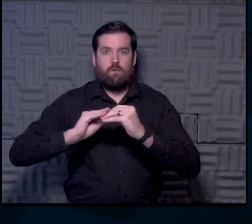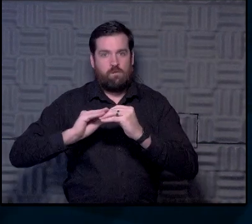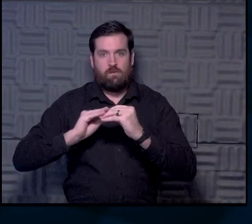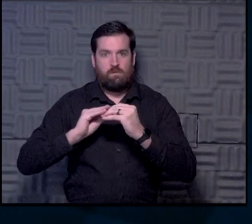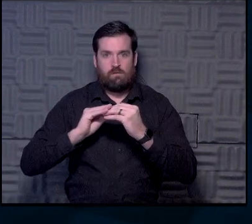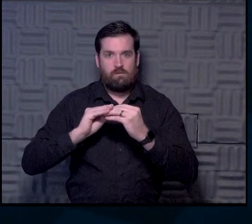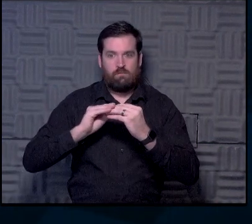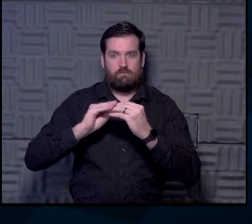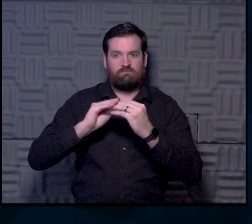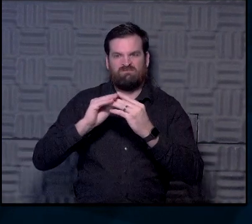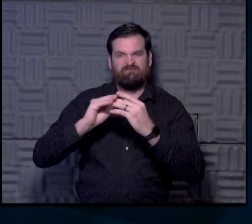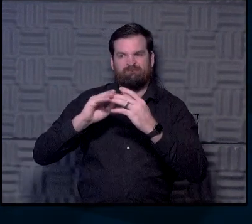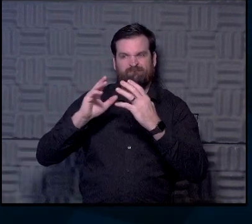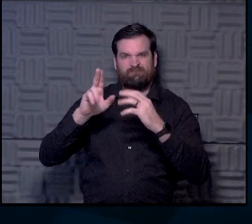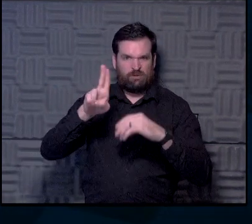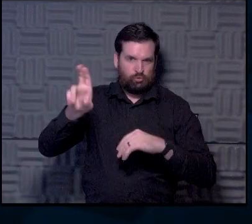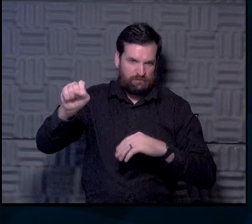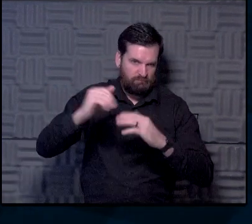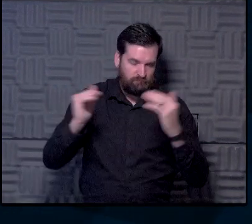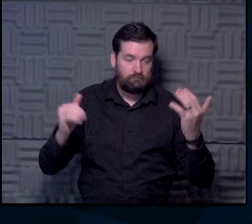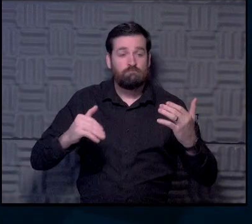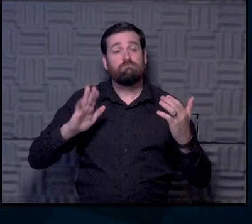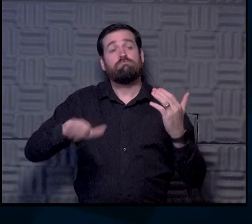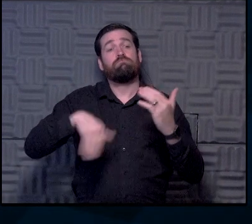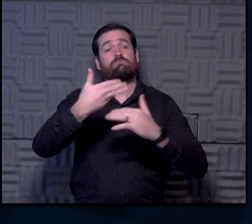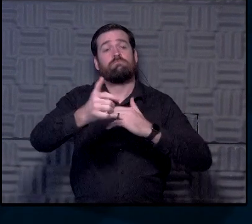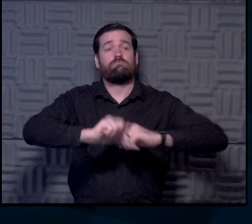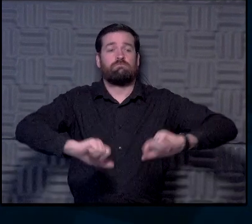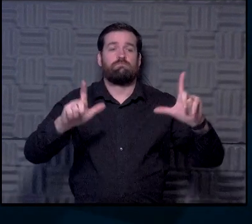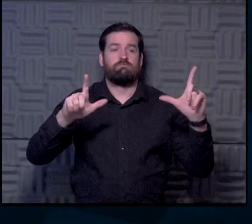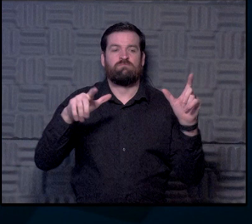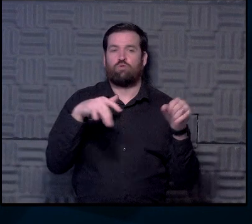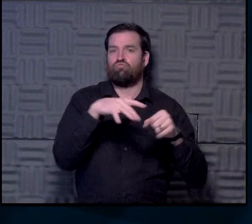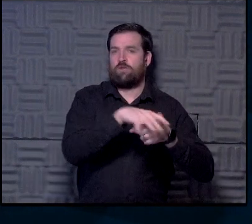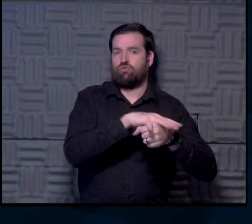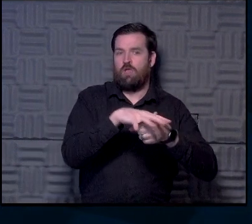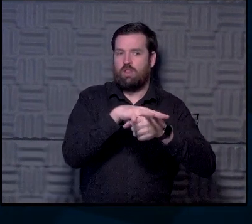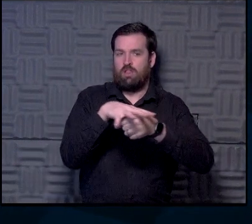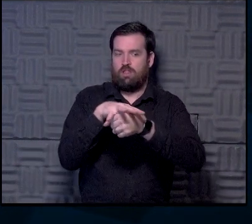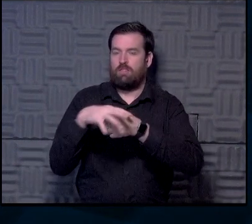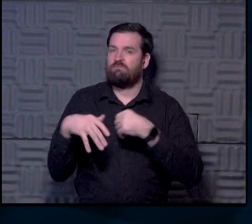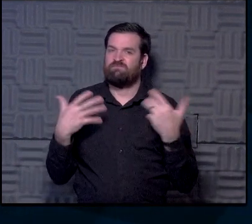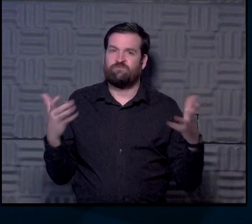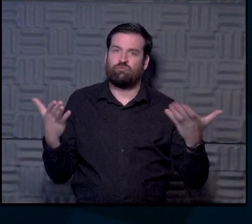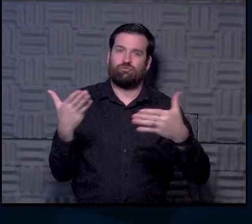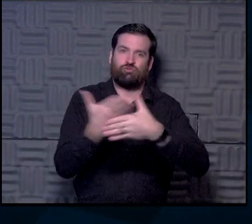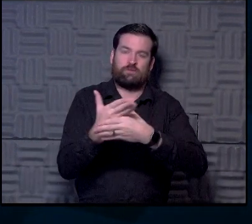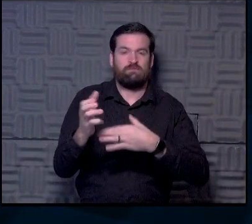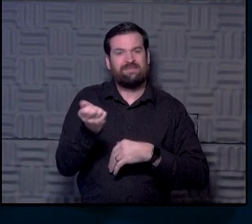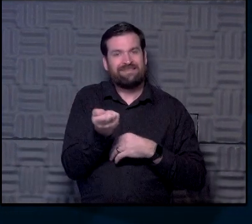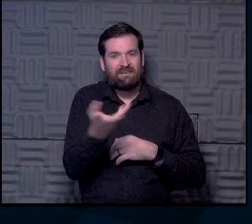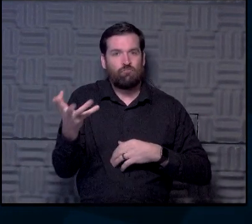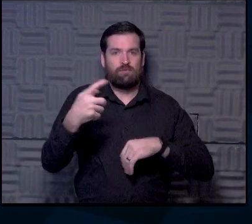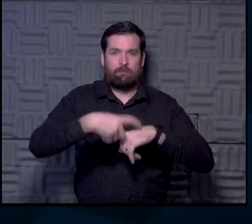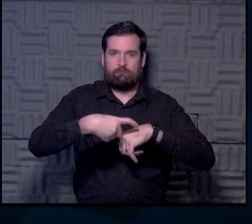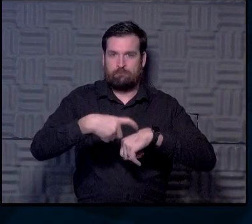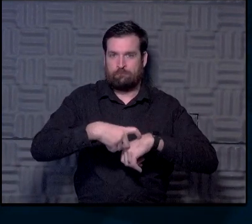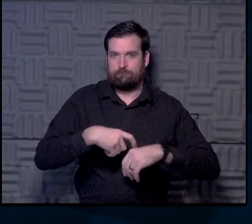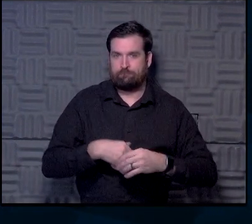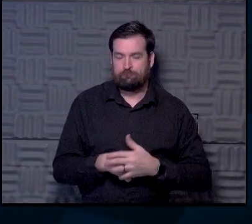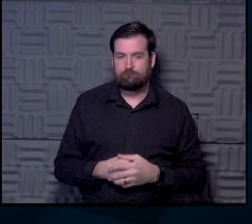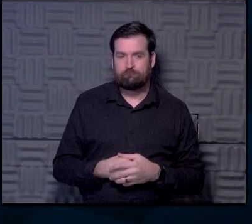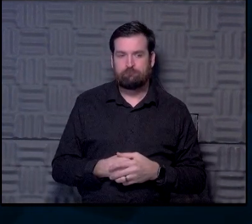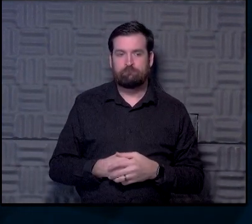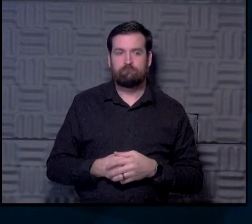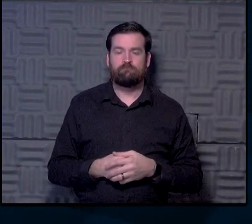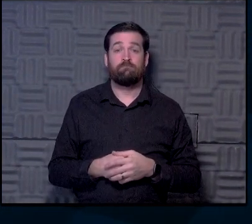at the national level prior to Christmas. The next slide looks just a little bit regionally. And we've shared this several times before. And there is